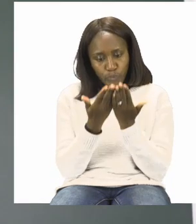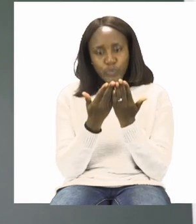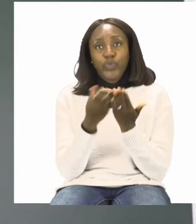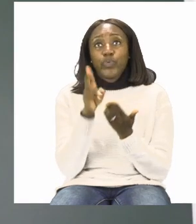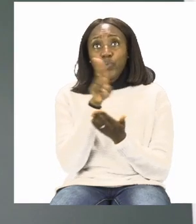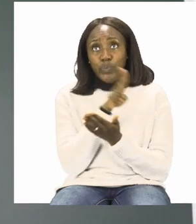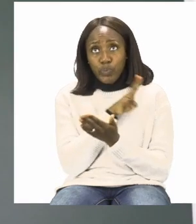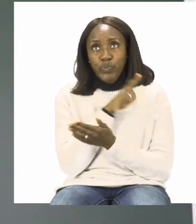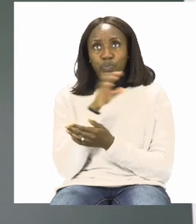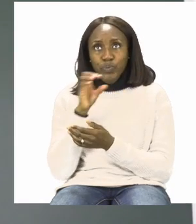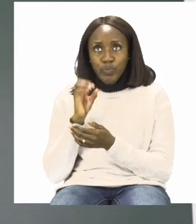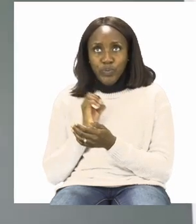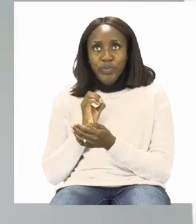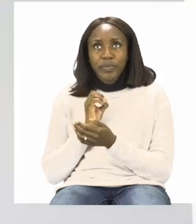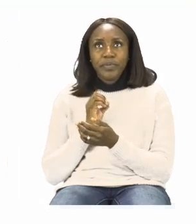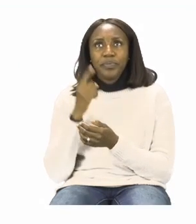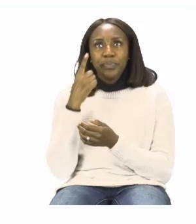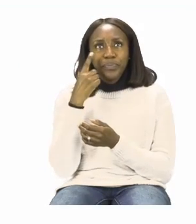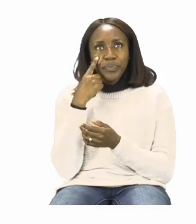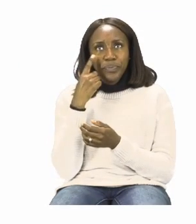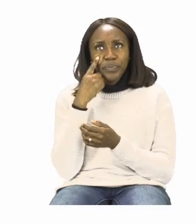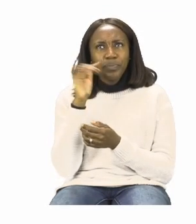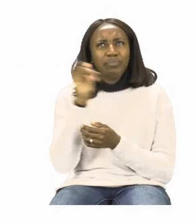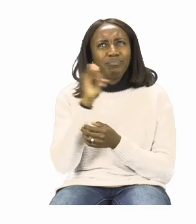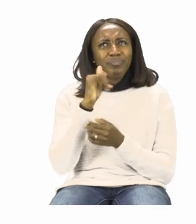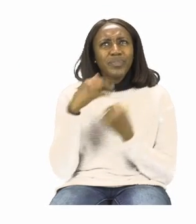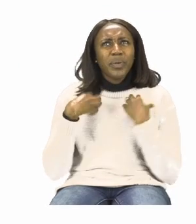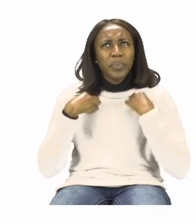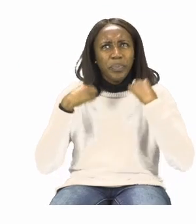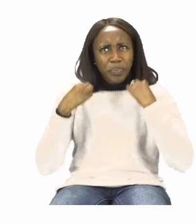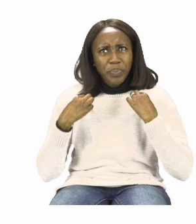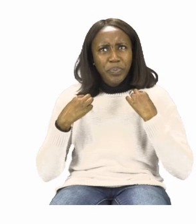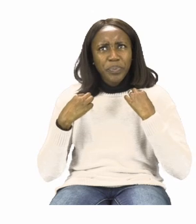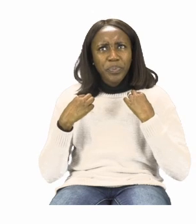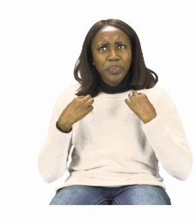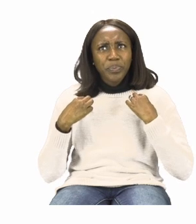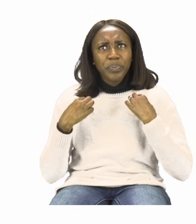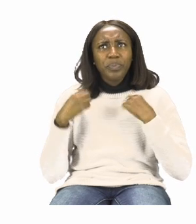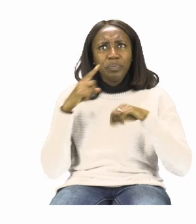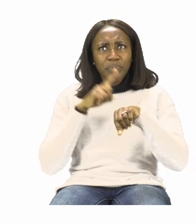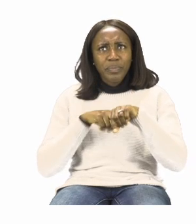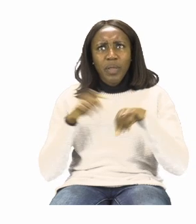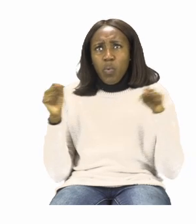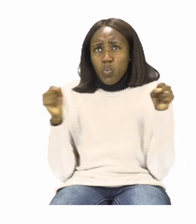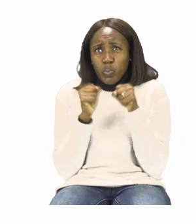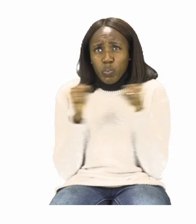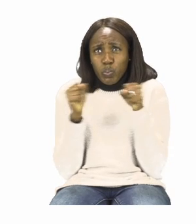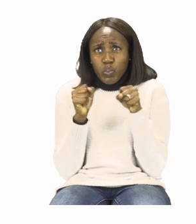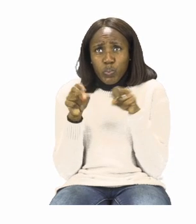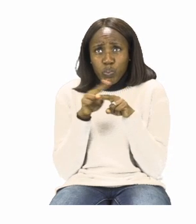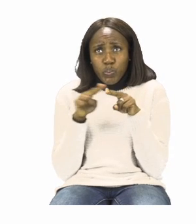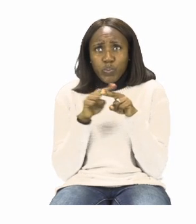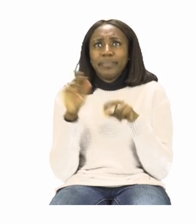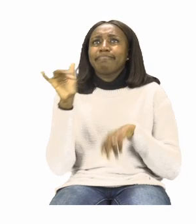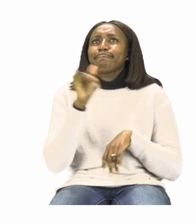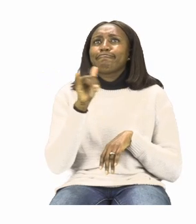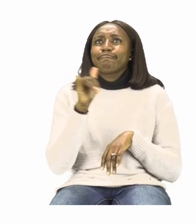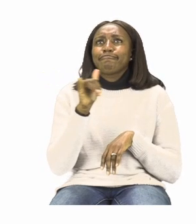20 and have a look at which clothes will you wear in cold